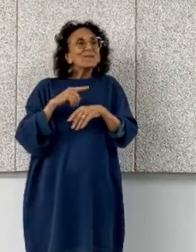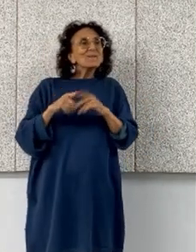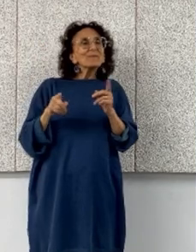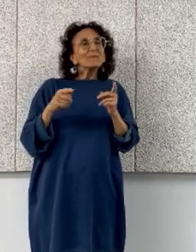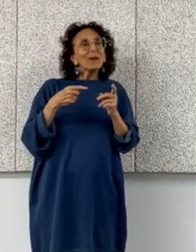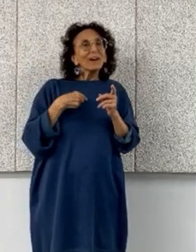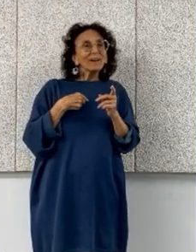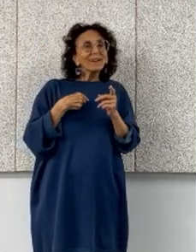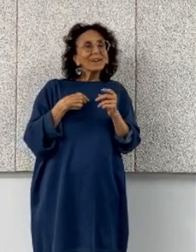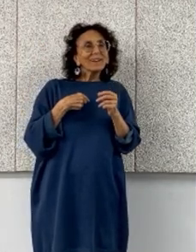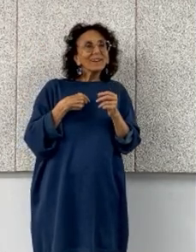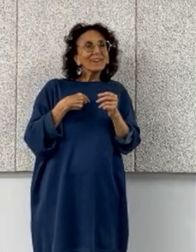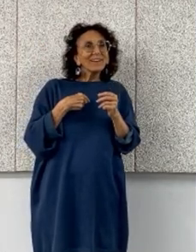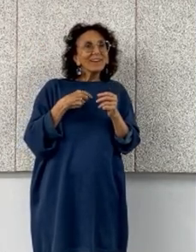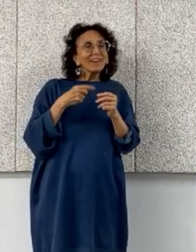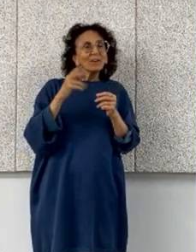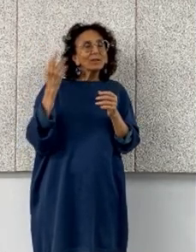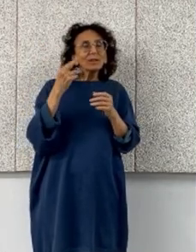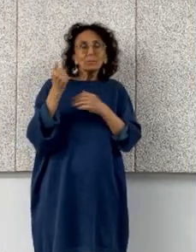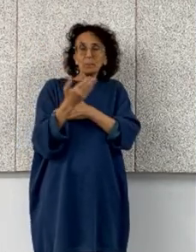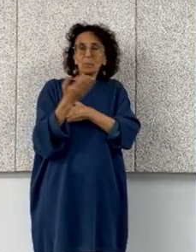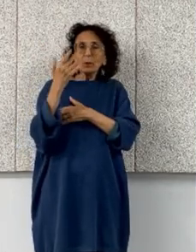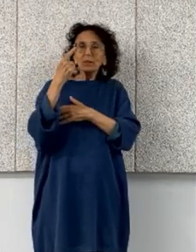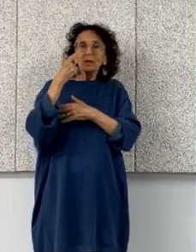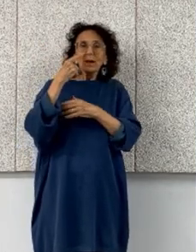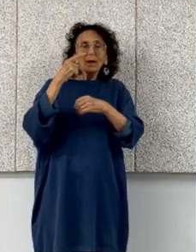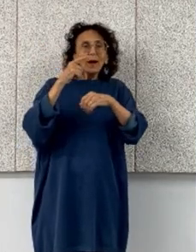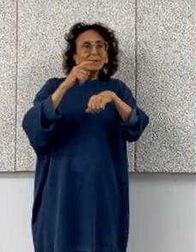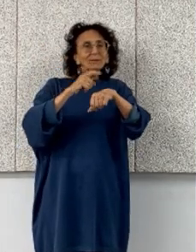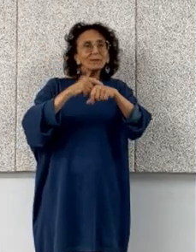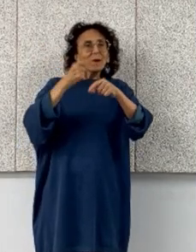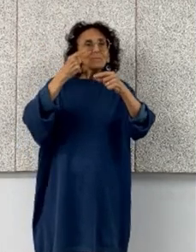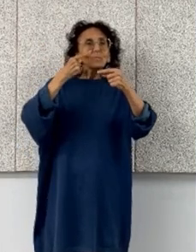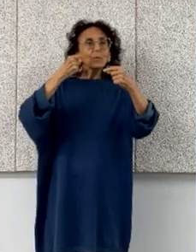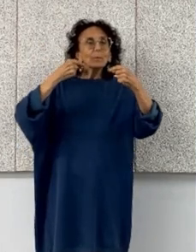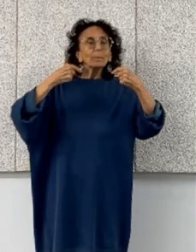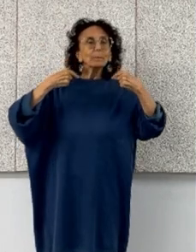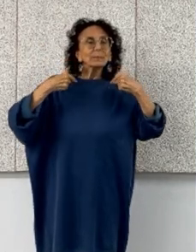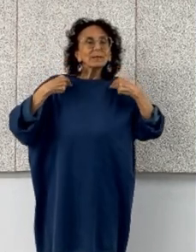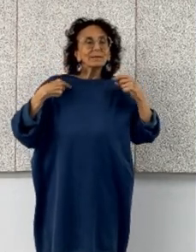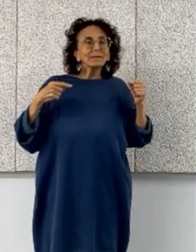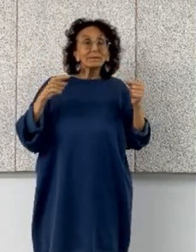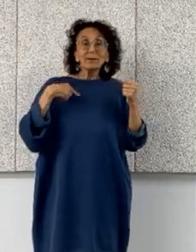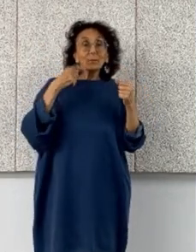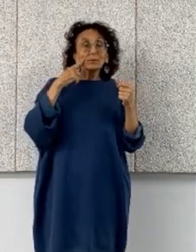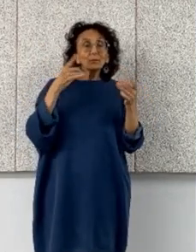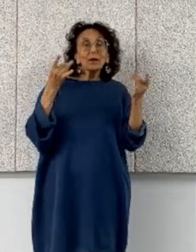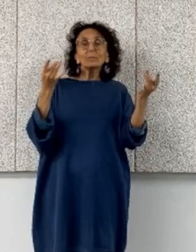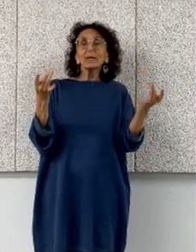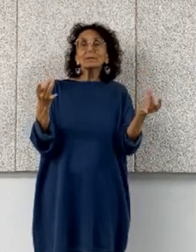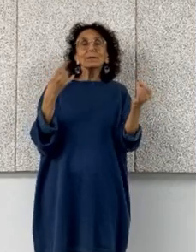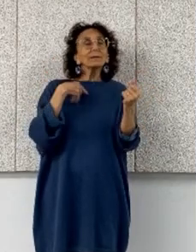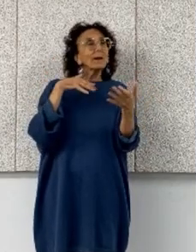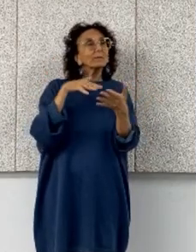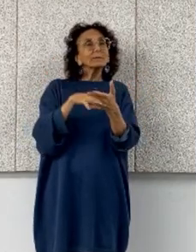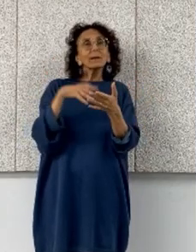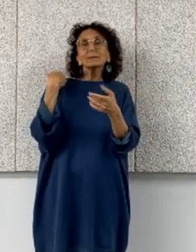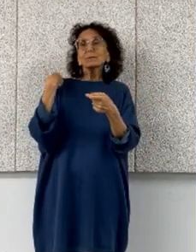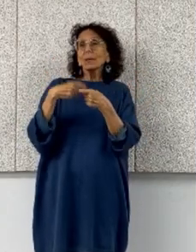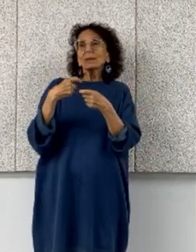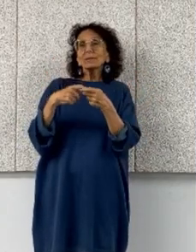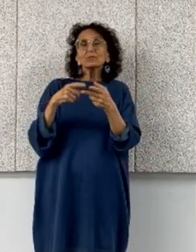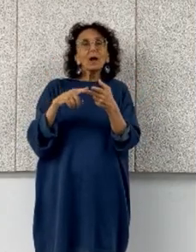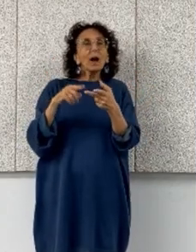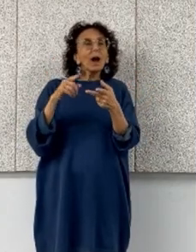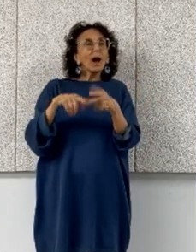like, just for me to take the time in the morning for whatever the things I'm doing these days. I'm meditating, I'm doing Spanish, and I'm exercising. So